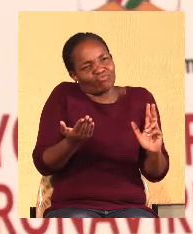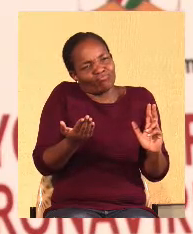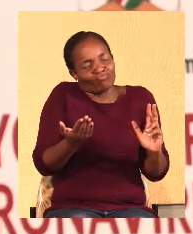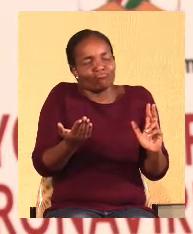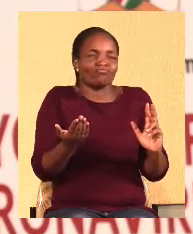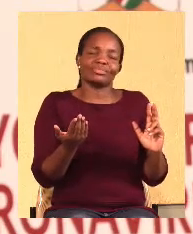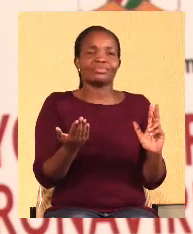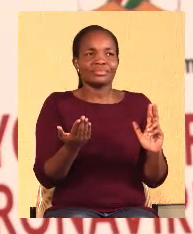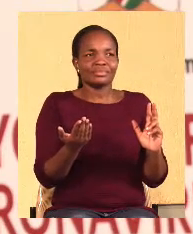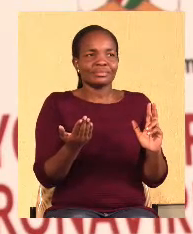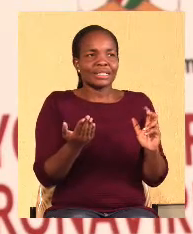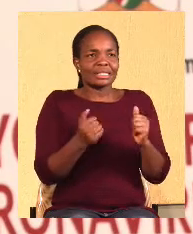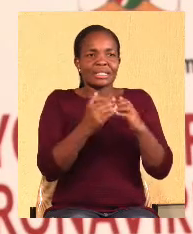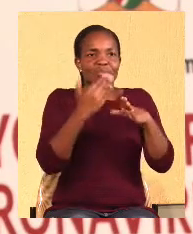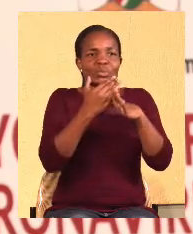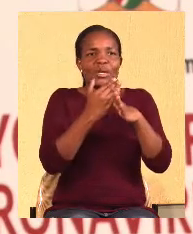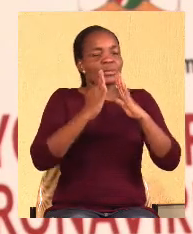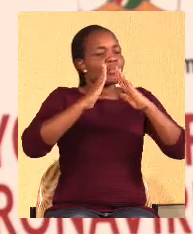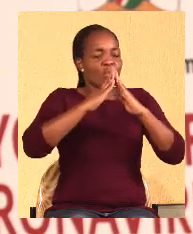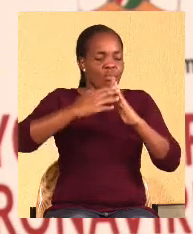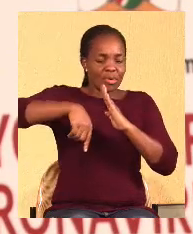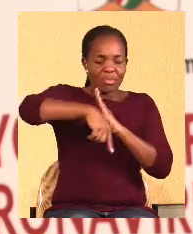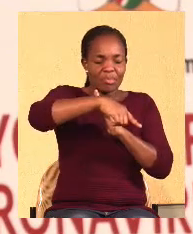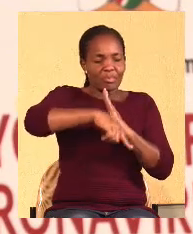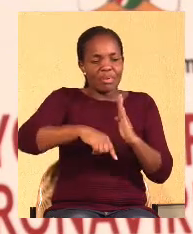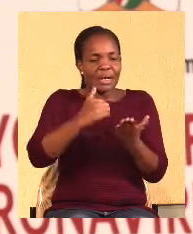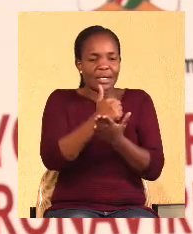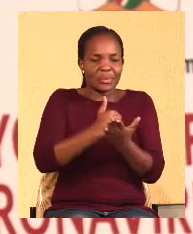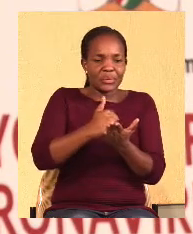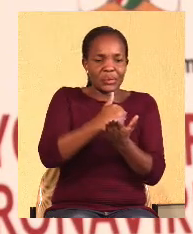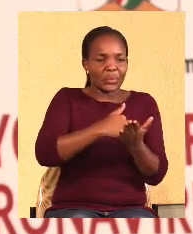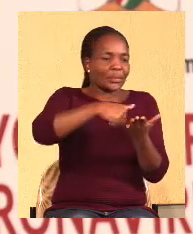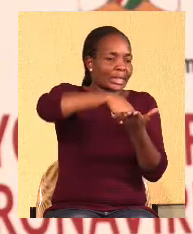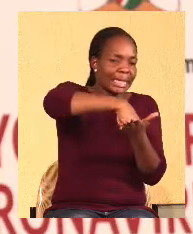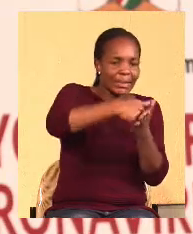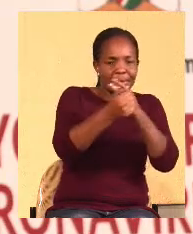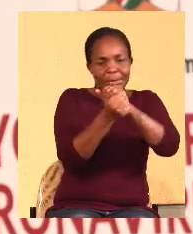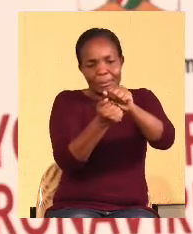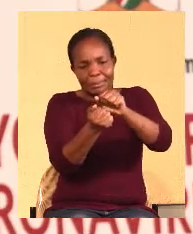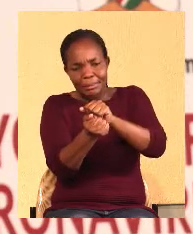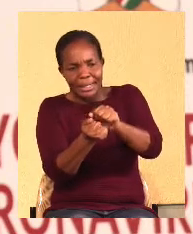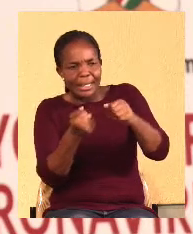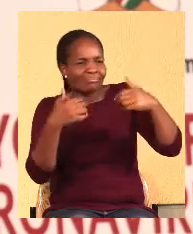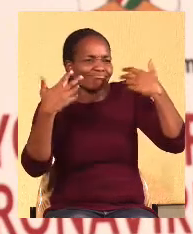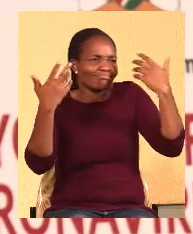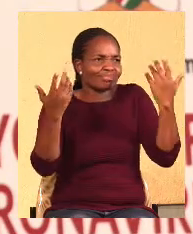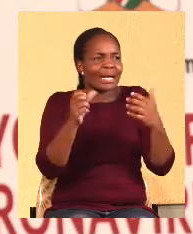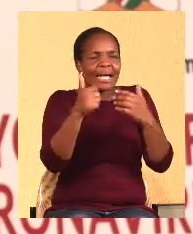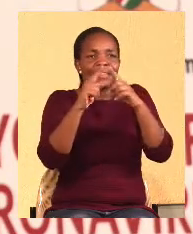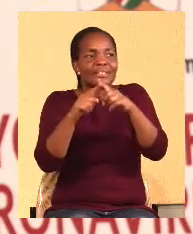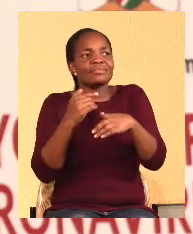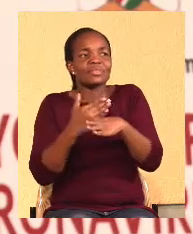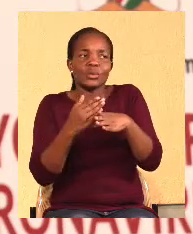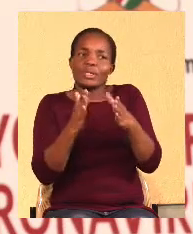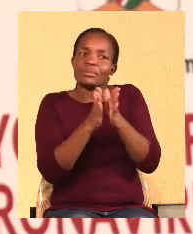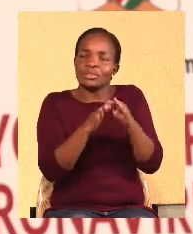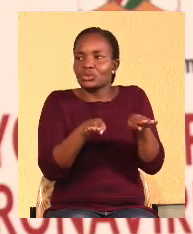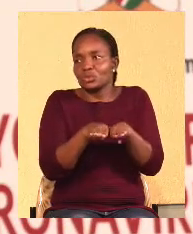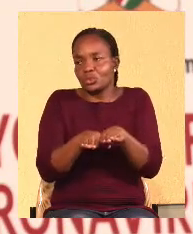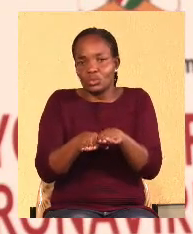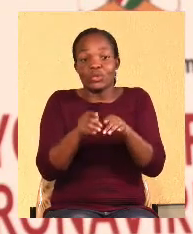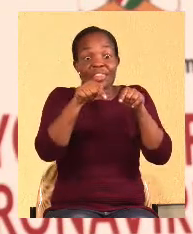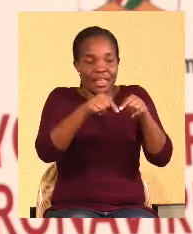maybe do your gardening, mend your clothes, or do other things inside